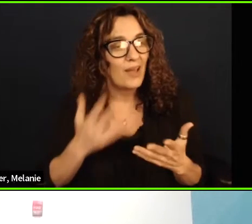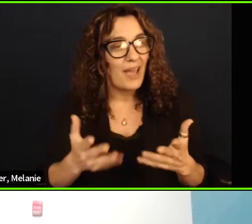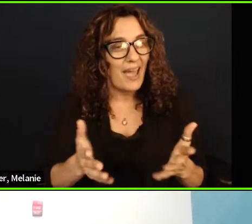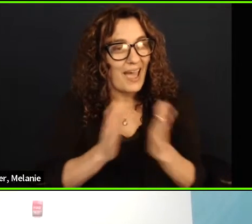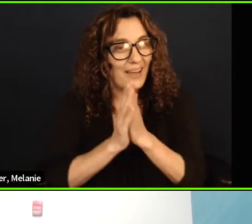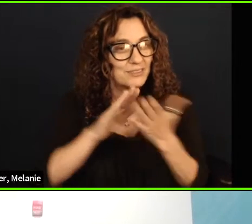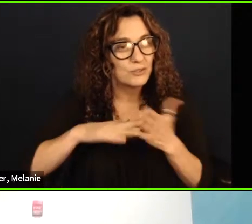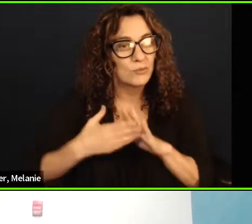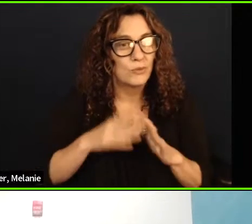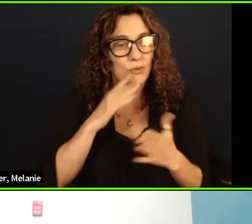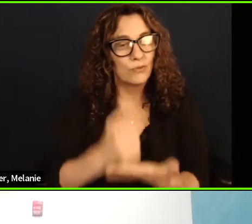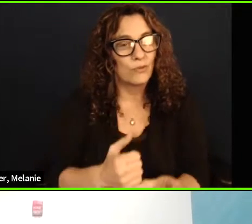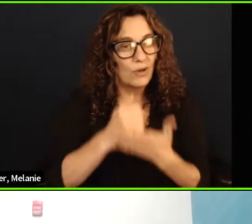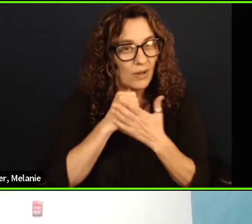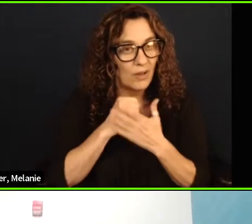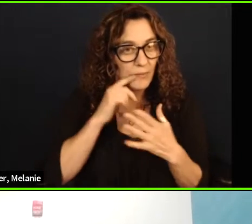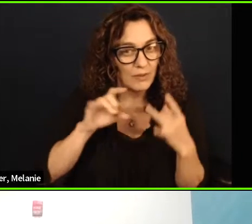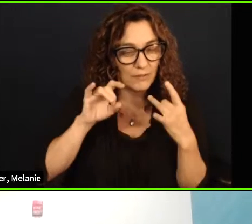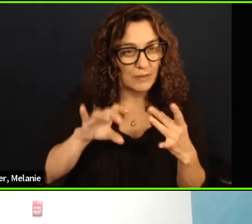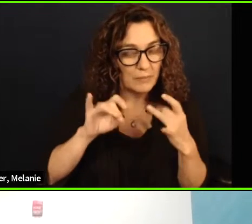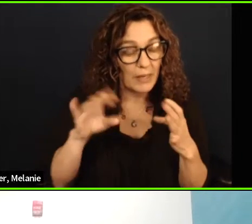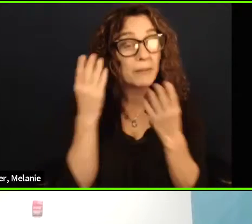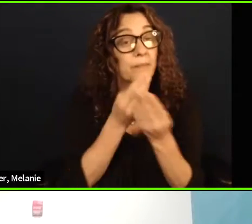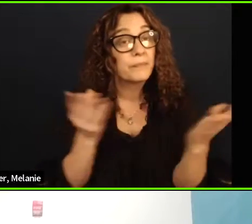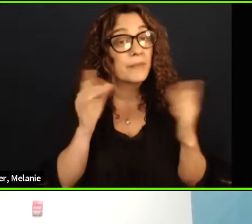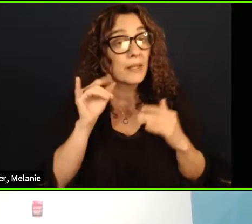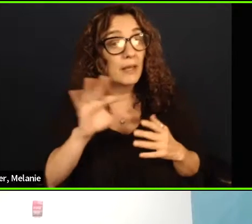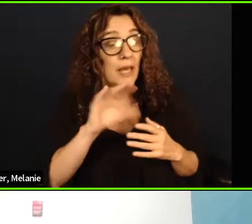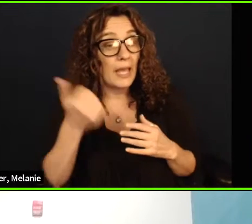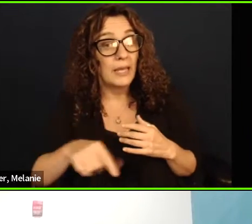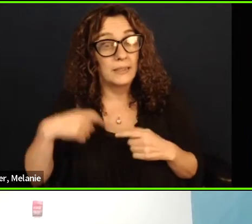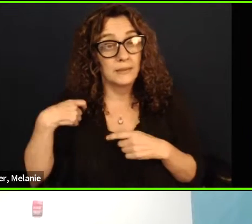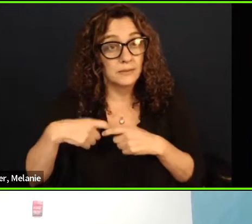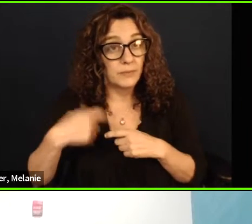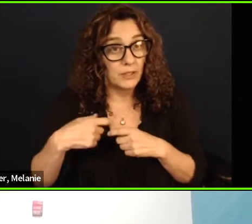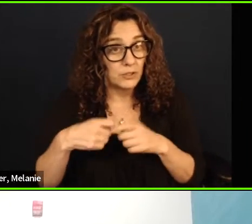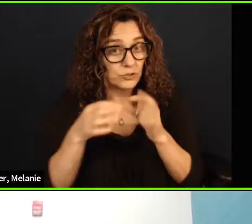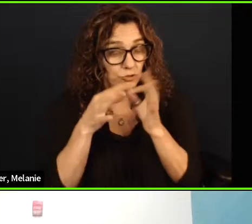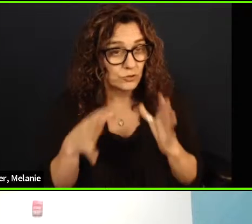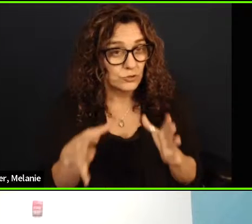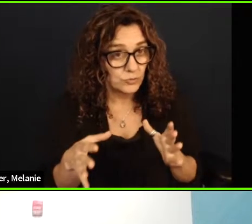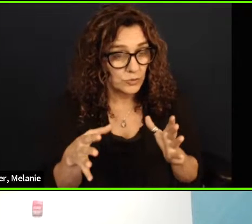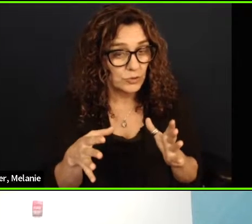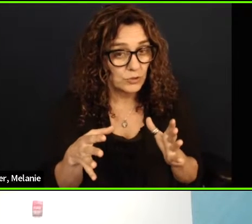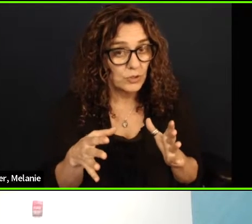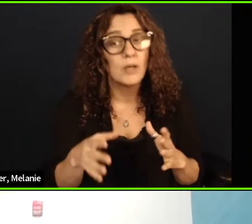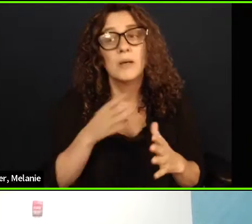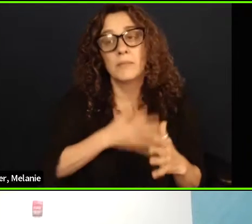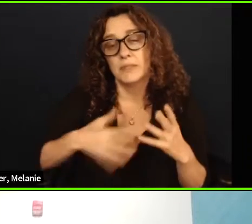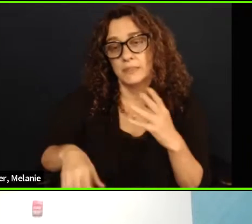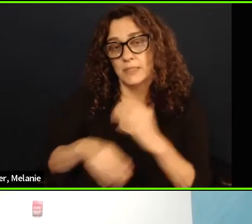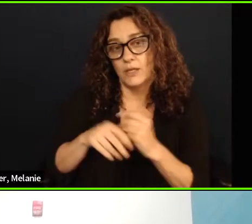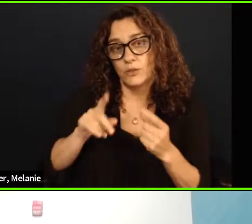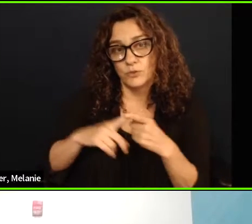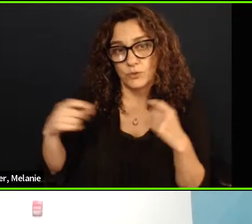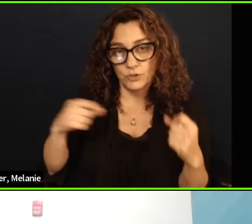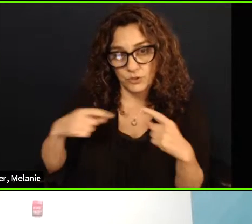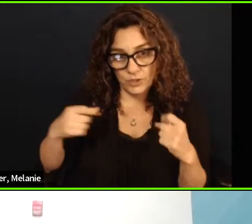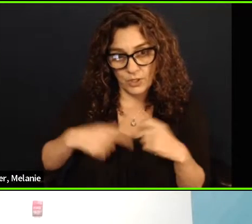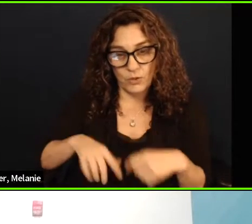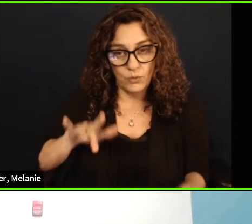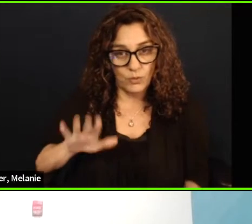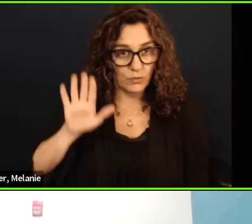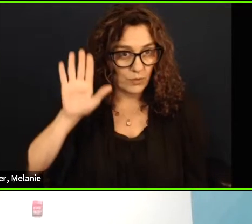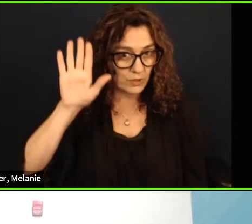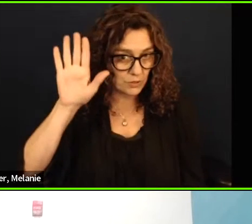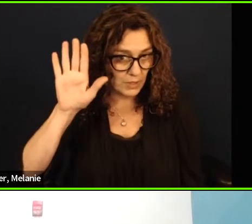you need any Spanish interpretation, you can either indicate that in the chat or raise your hand,